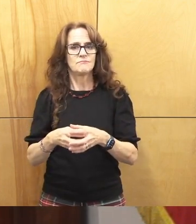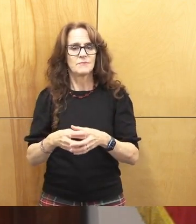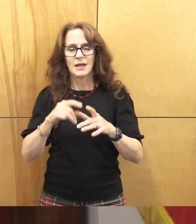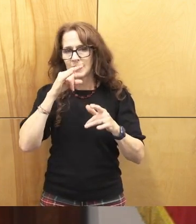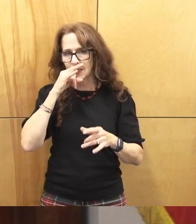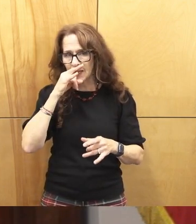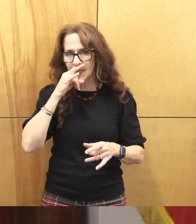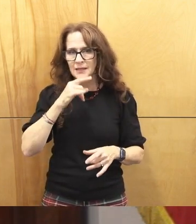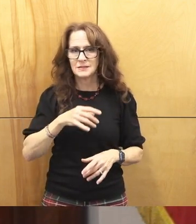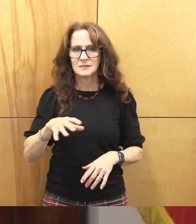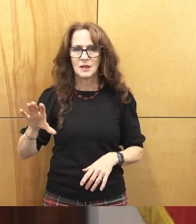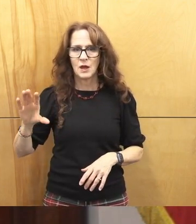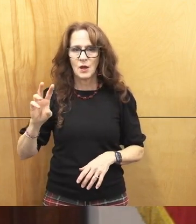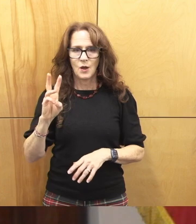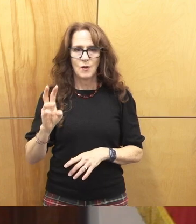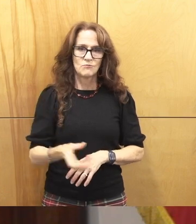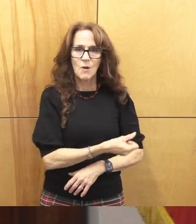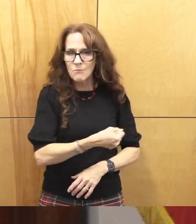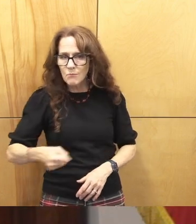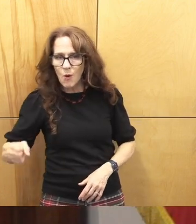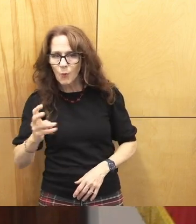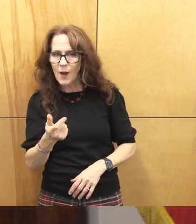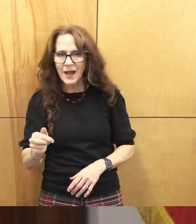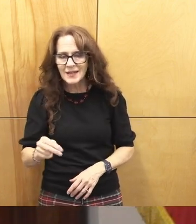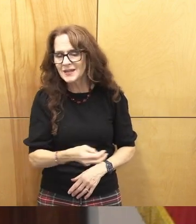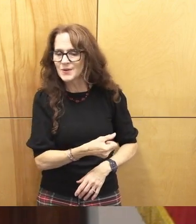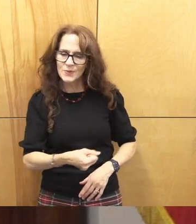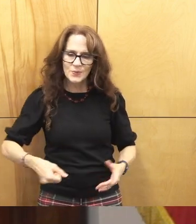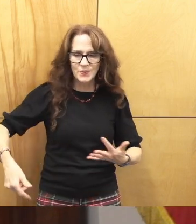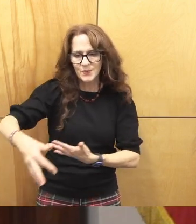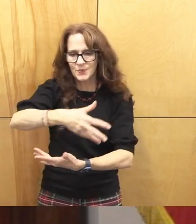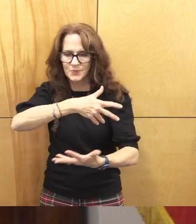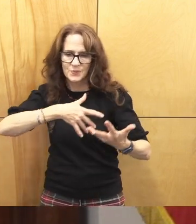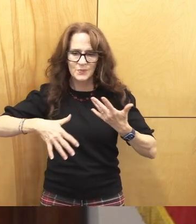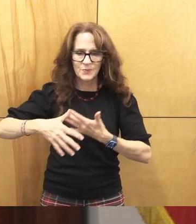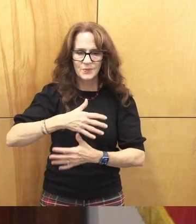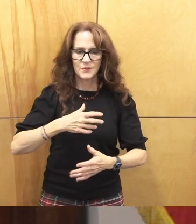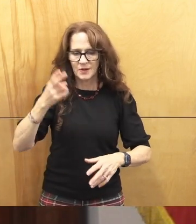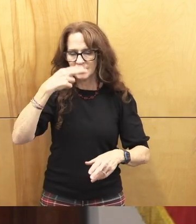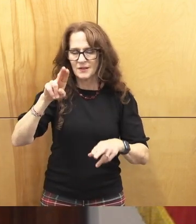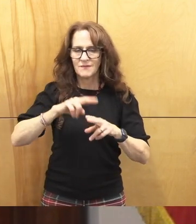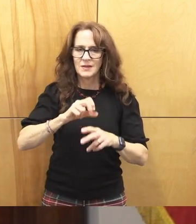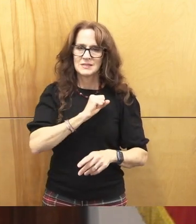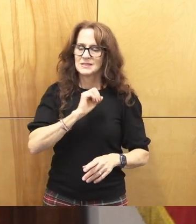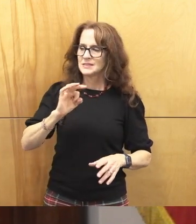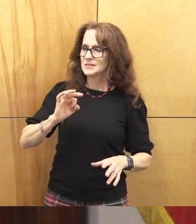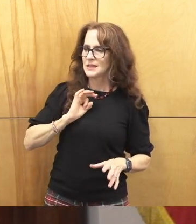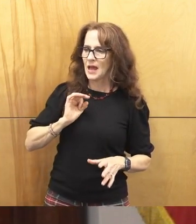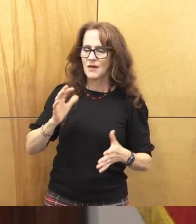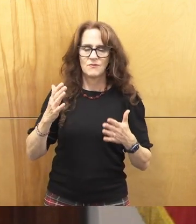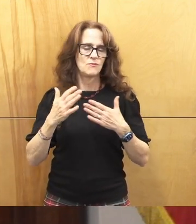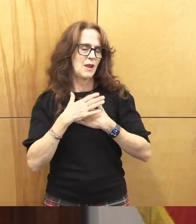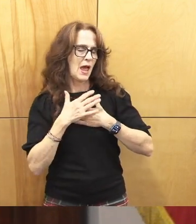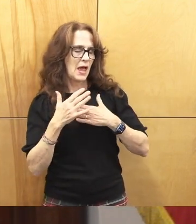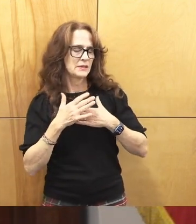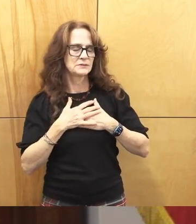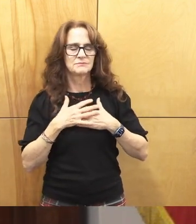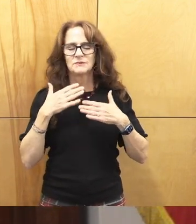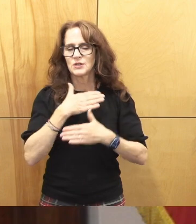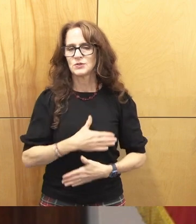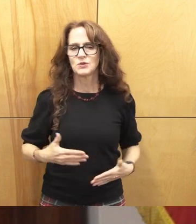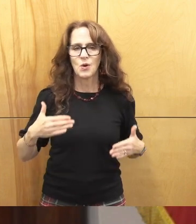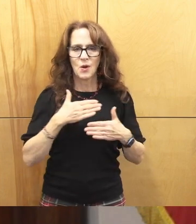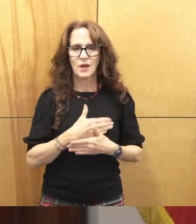kids in wagons, that type of thing. And so it was really fun to see staff members relaxed,